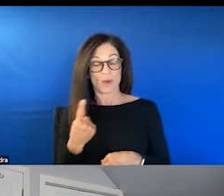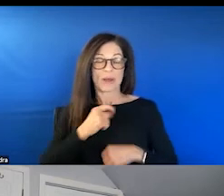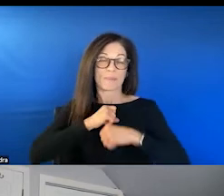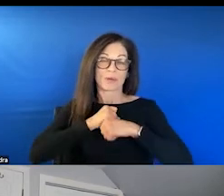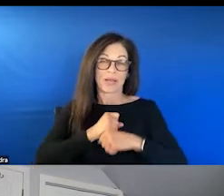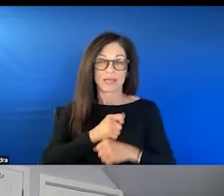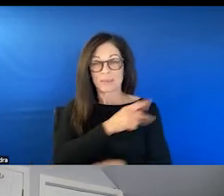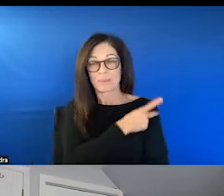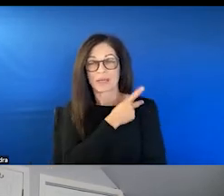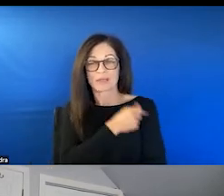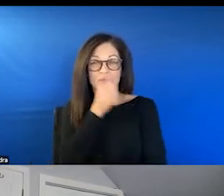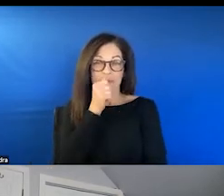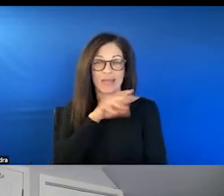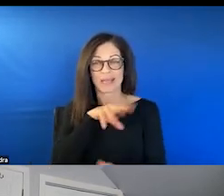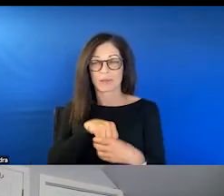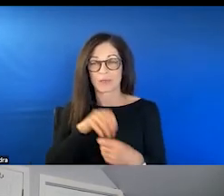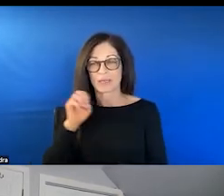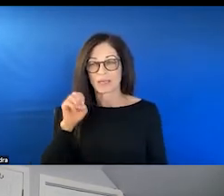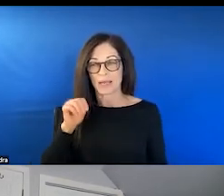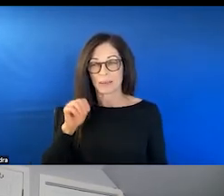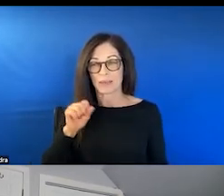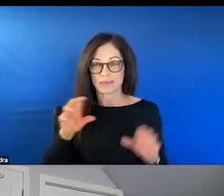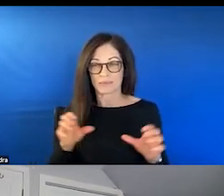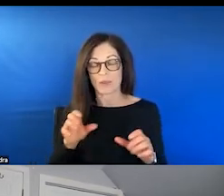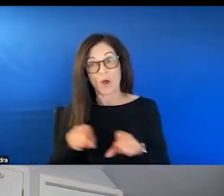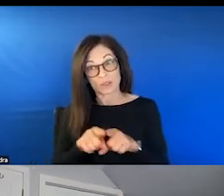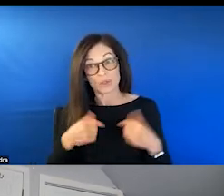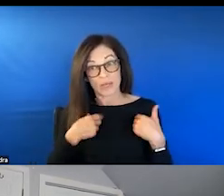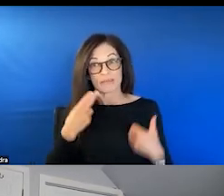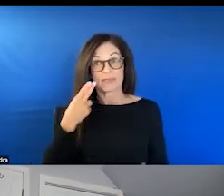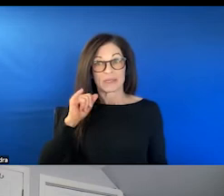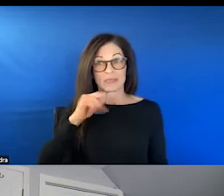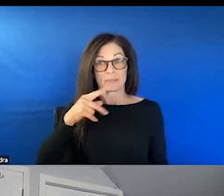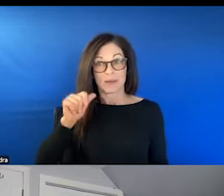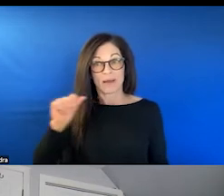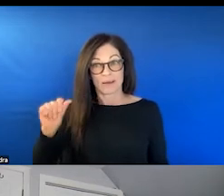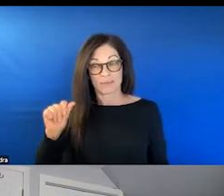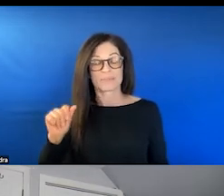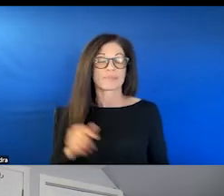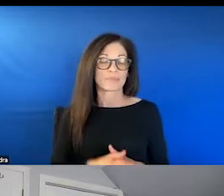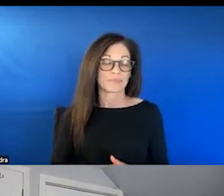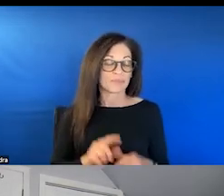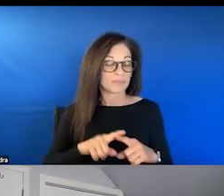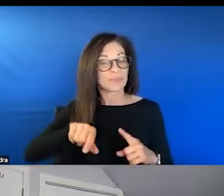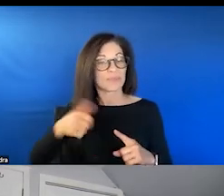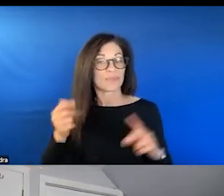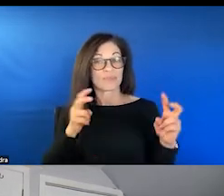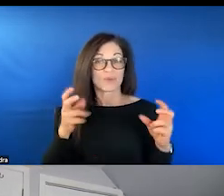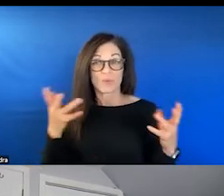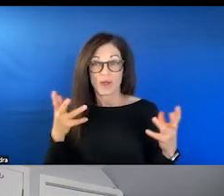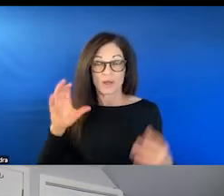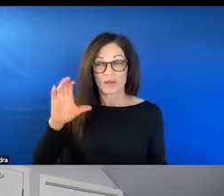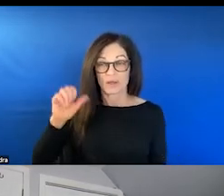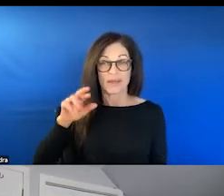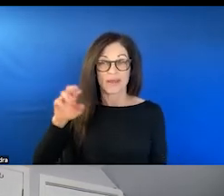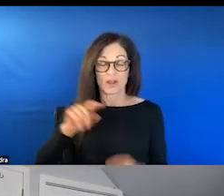privacy, including EMS activities. There's also, of course, HIPAA. But the issue here is the fact that CARE teams